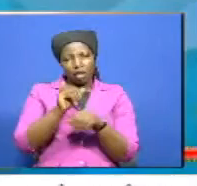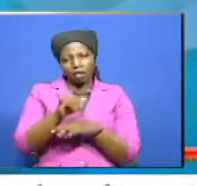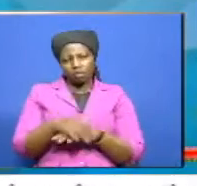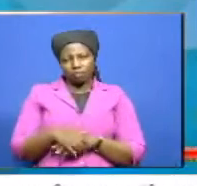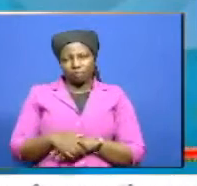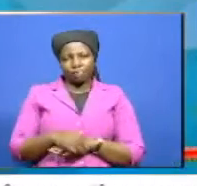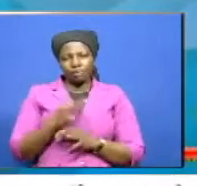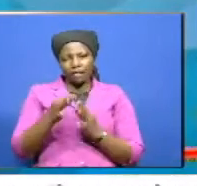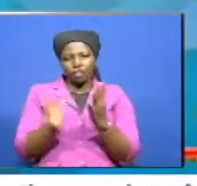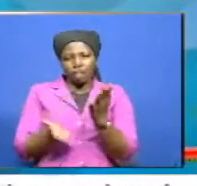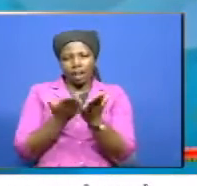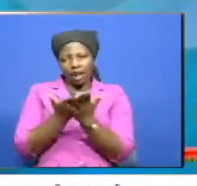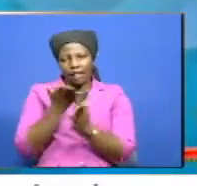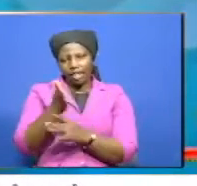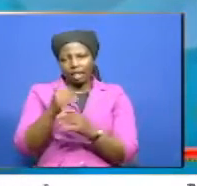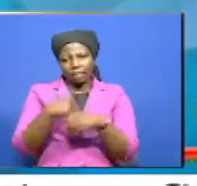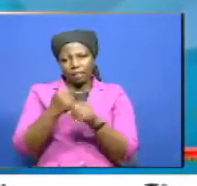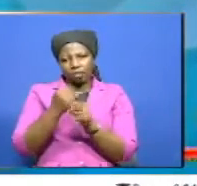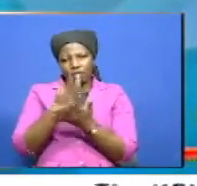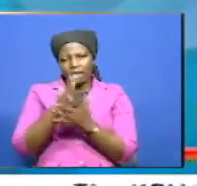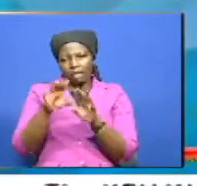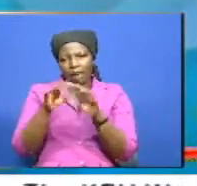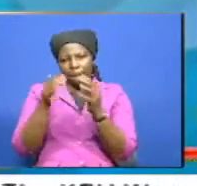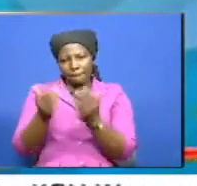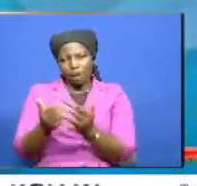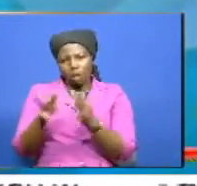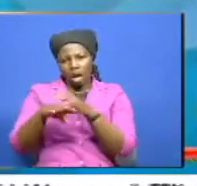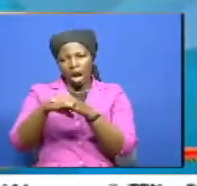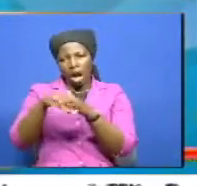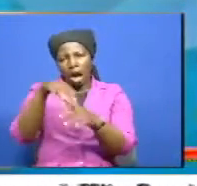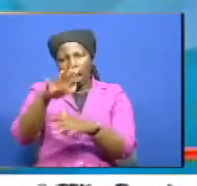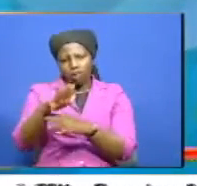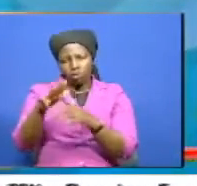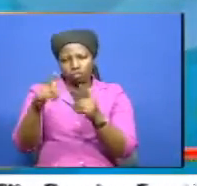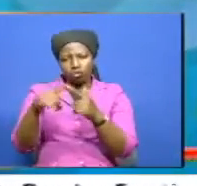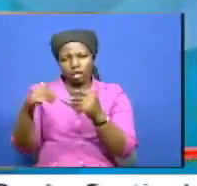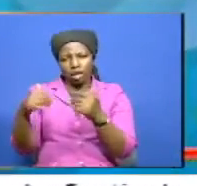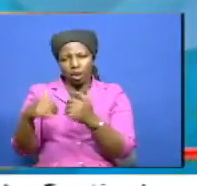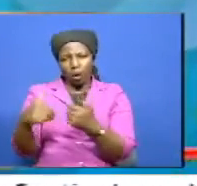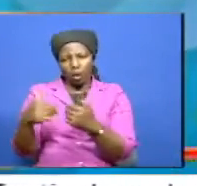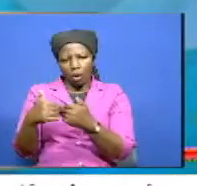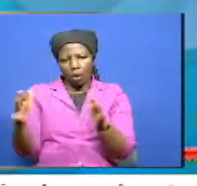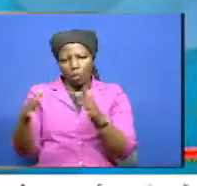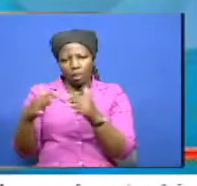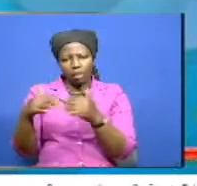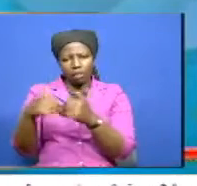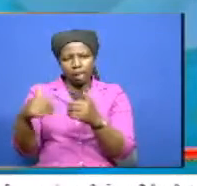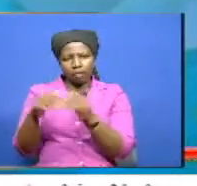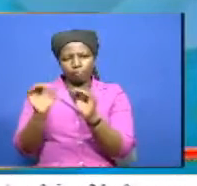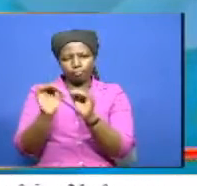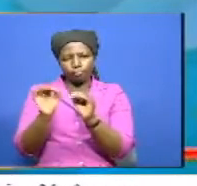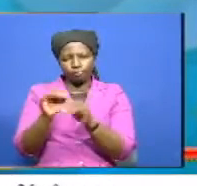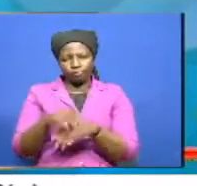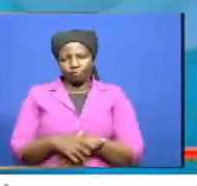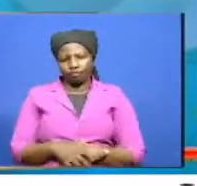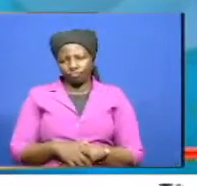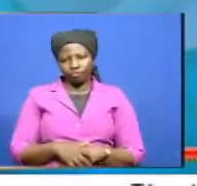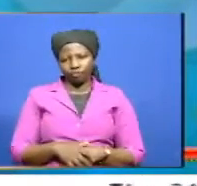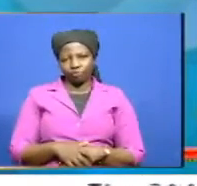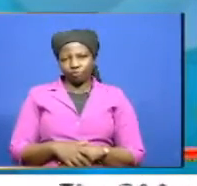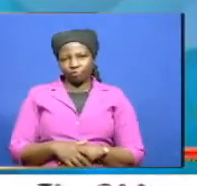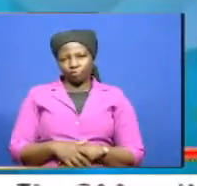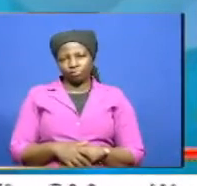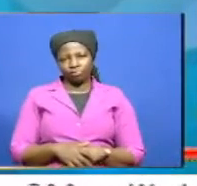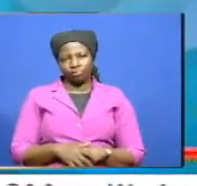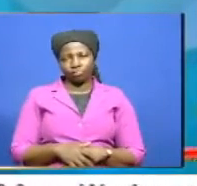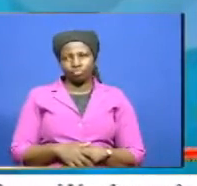to that point, you know, make sure that the ball doesn't come out back into the open space. So it's not that it's one of those situations, and sevens